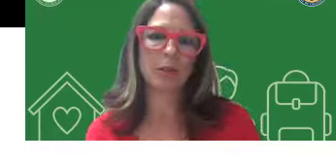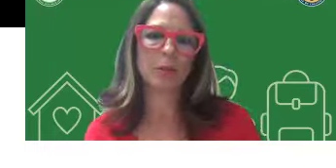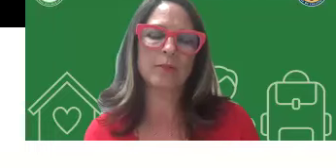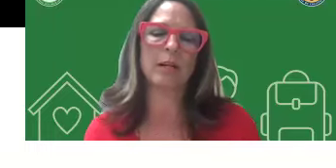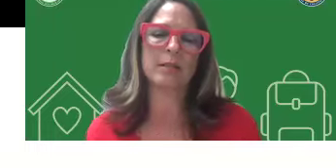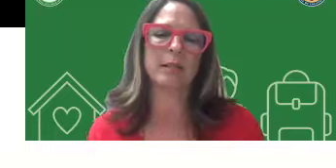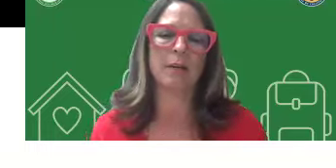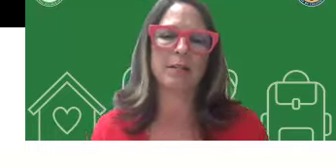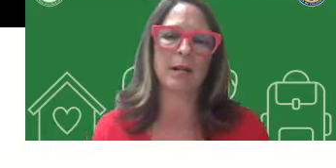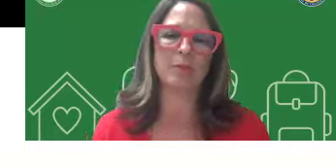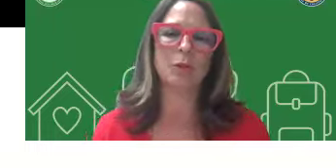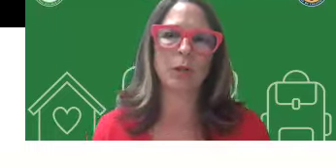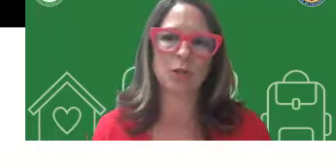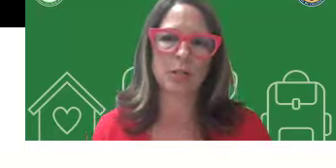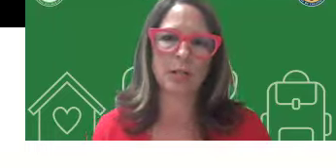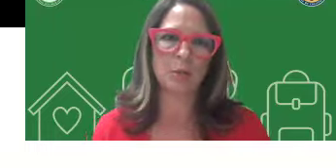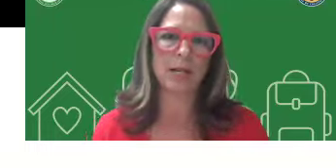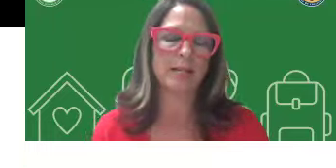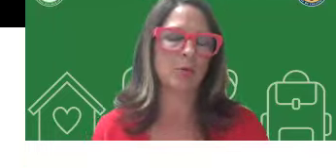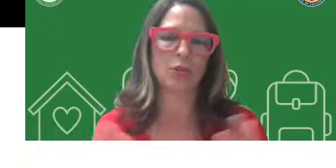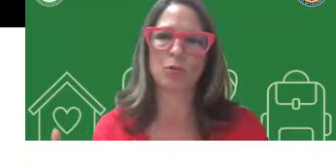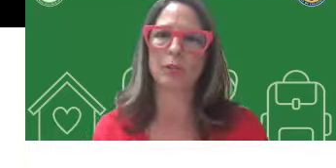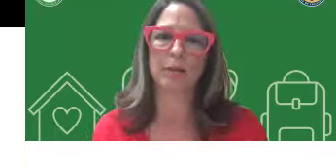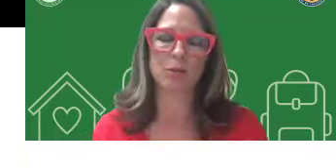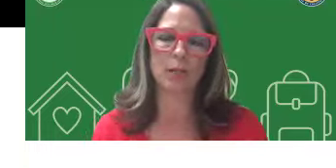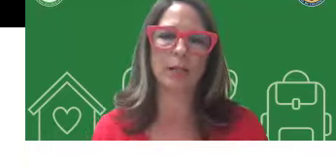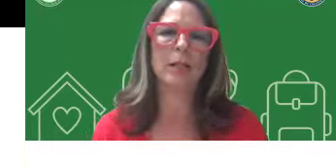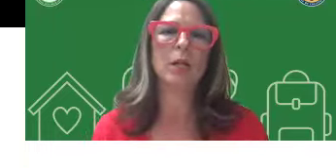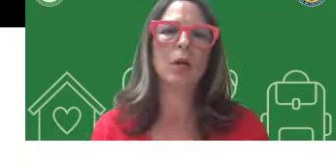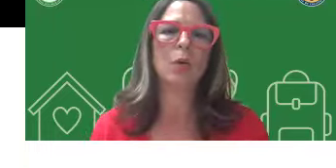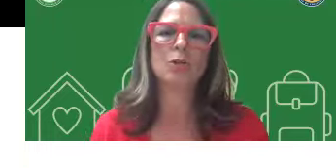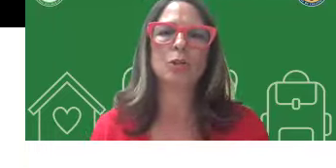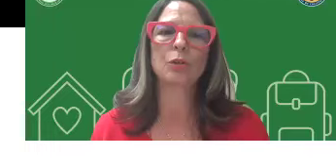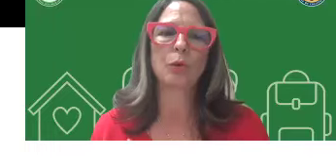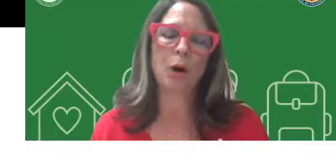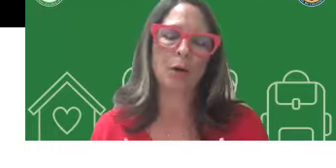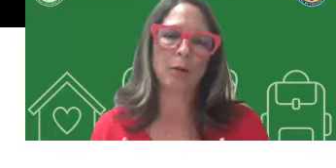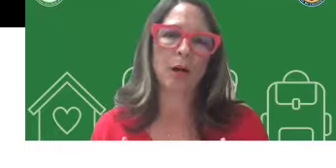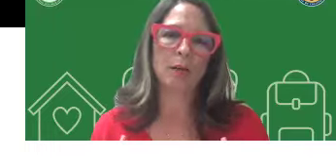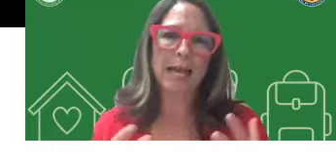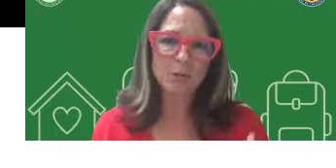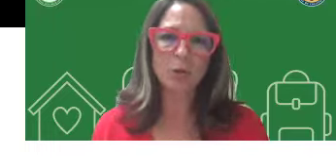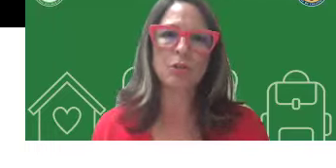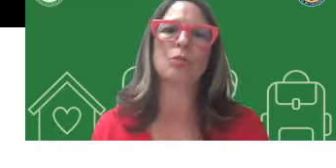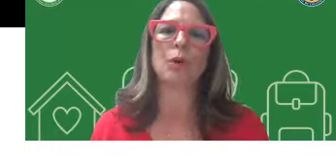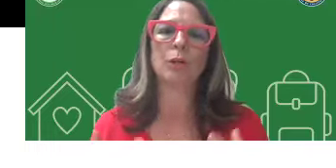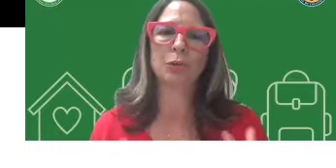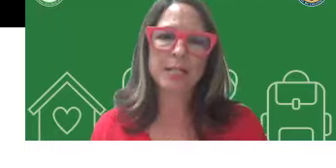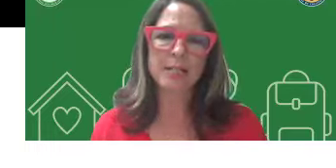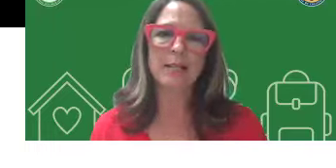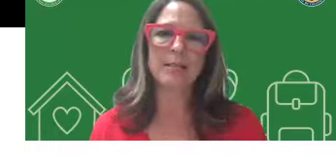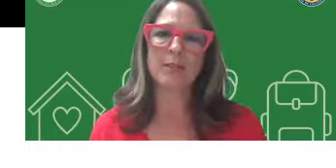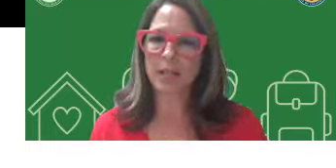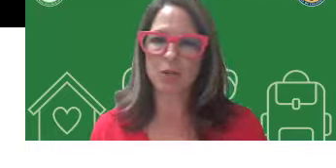some advocacy work that we've done has allowed us to have new questions in HMIS that were just rolled out this week. Our last goal is